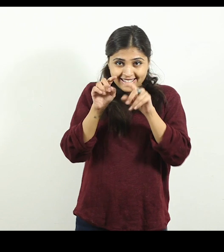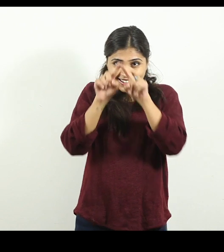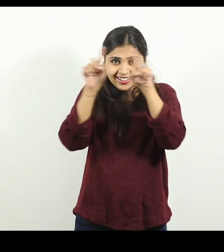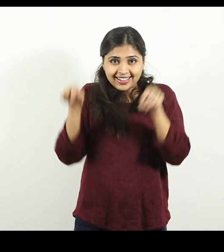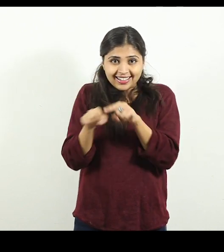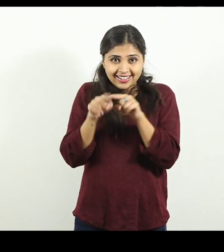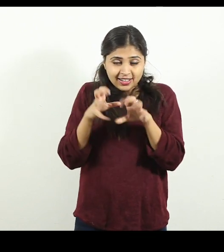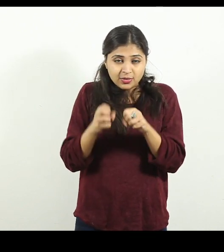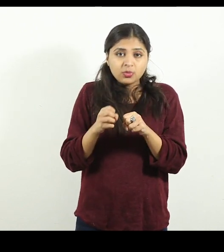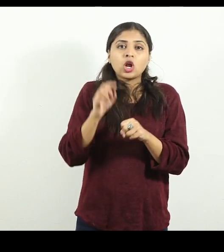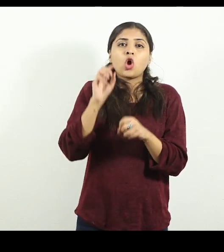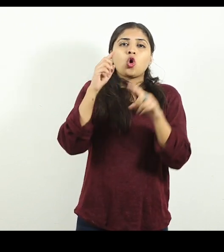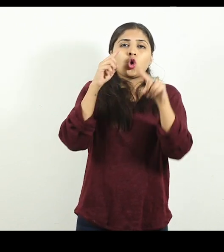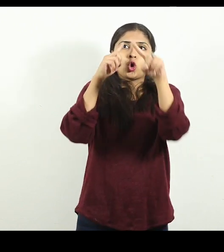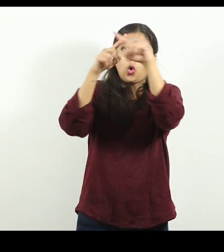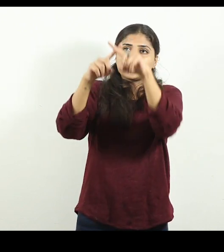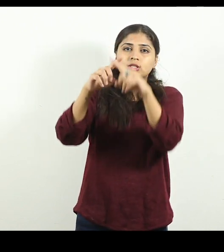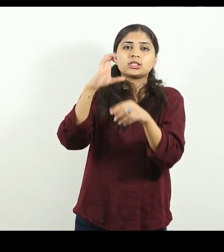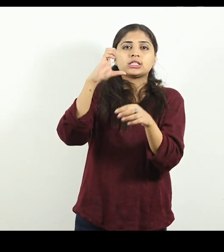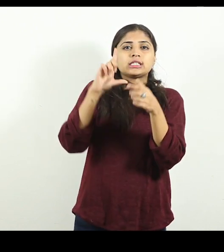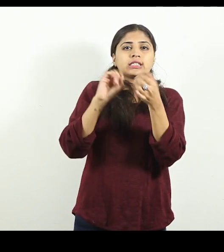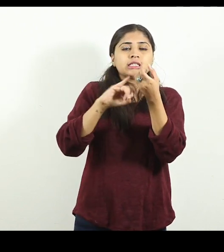Footer Tools.